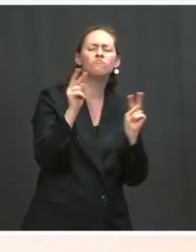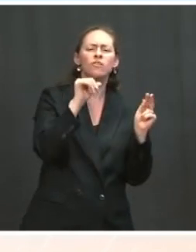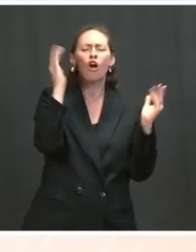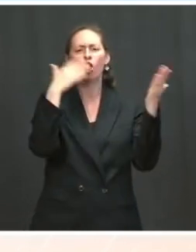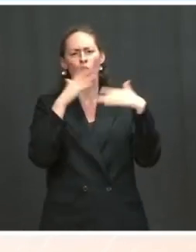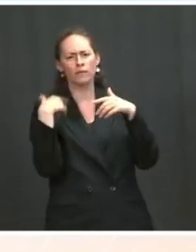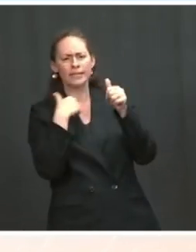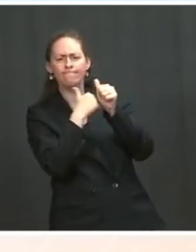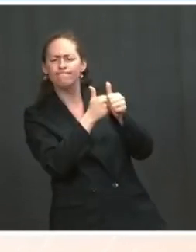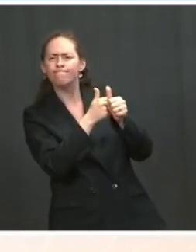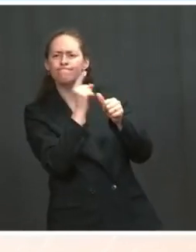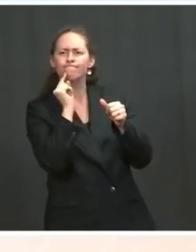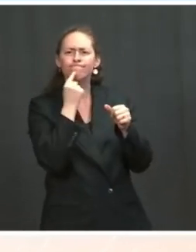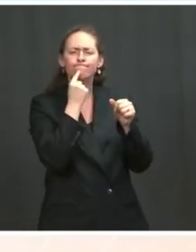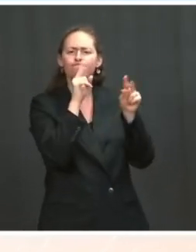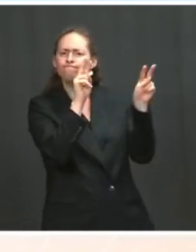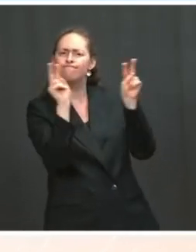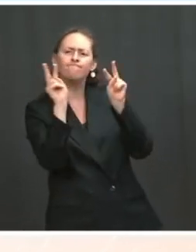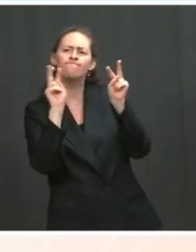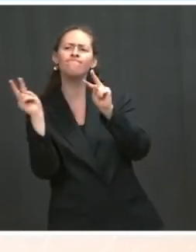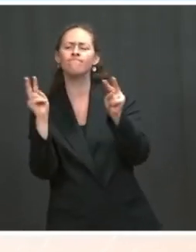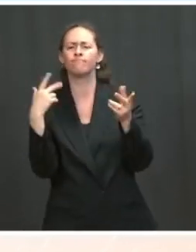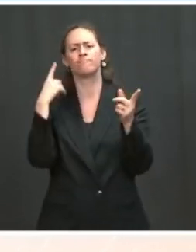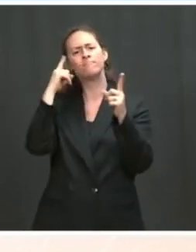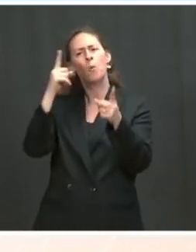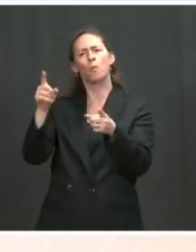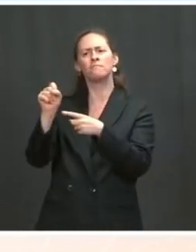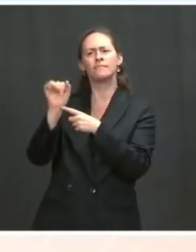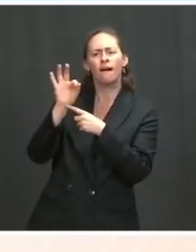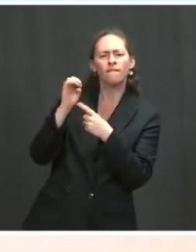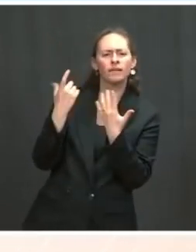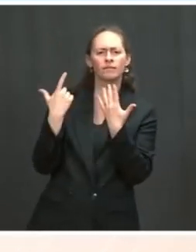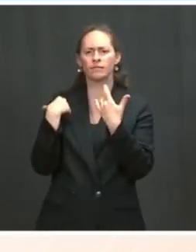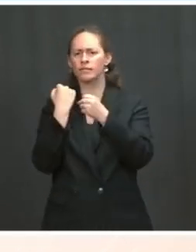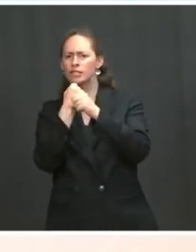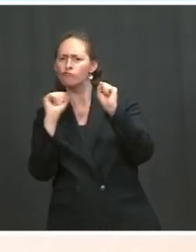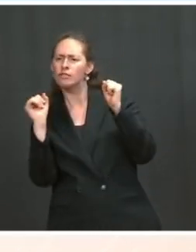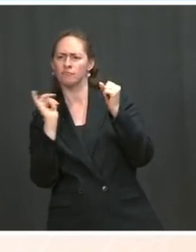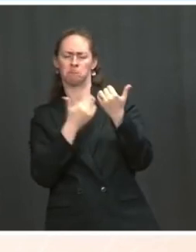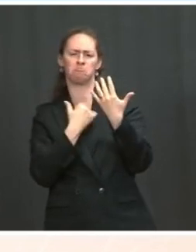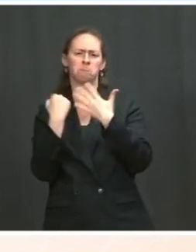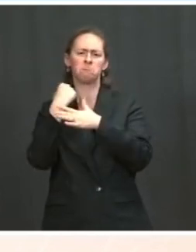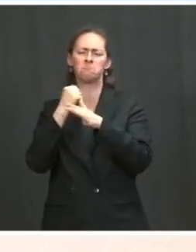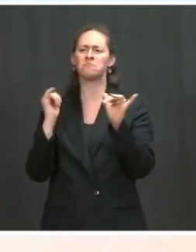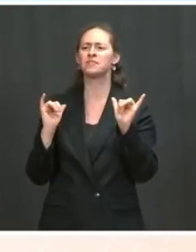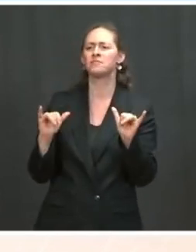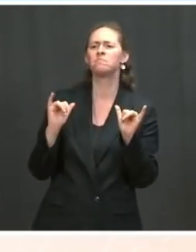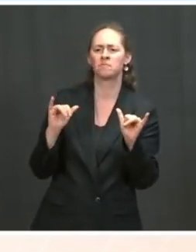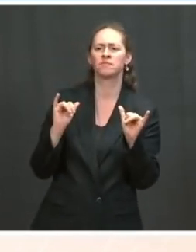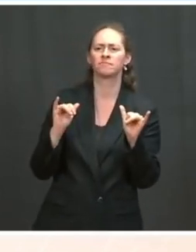of our personnel, of our operations, are a paramount concern. There's a requirement to put out this report, and certainly our